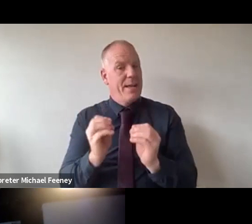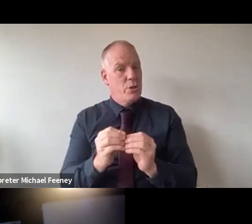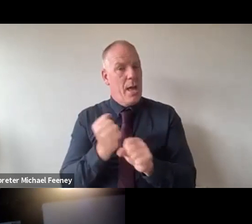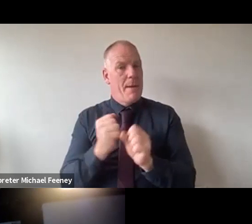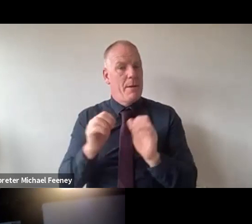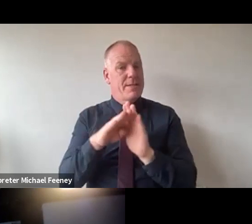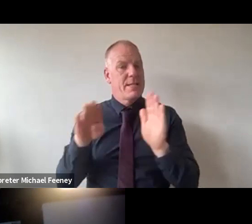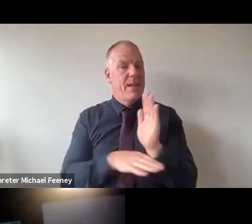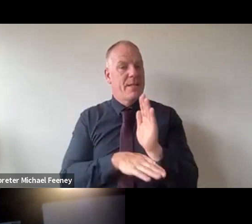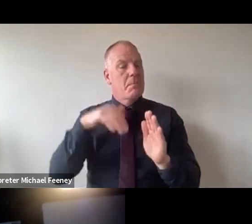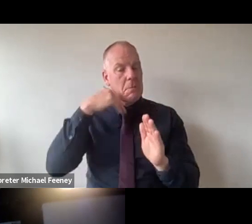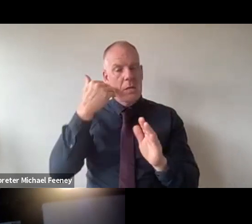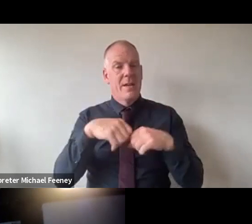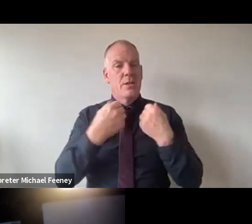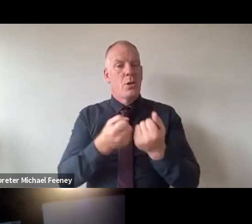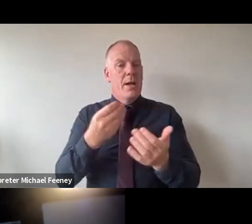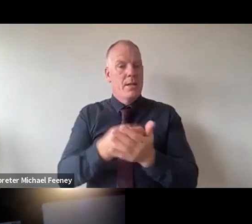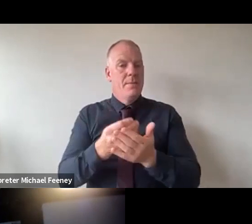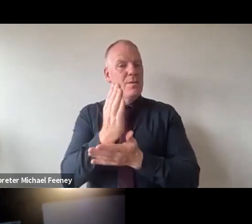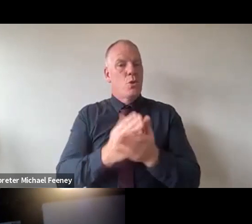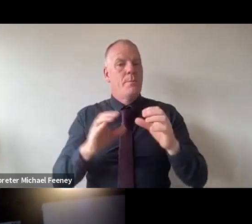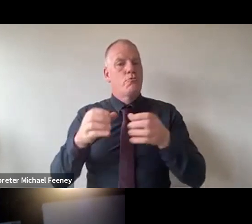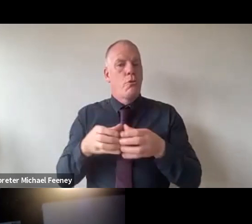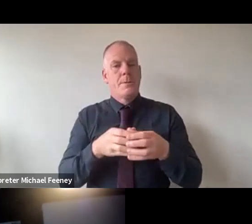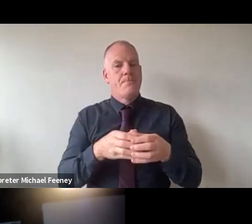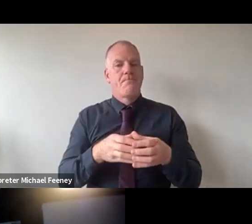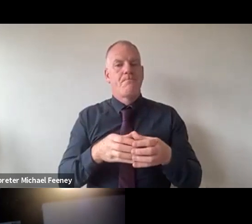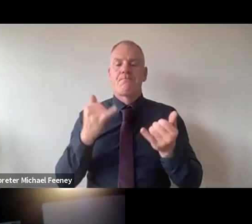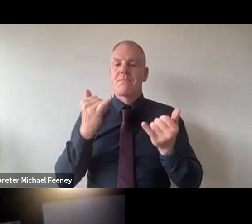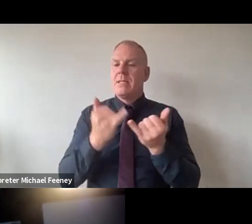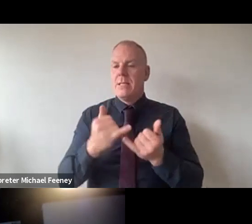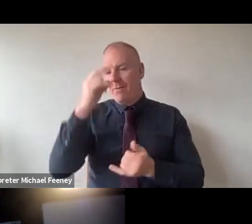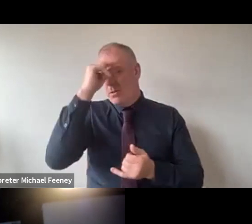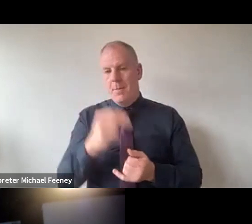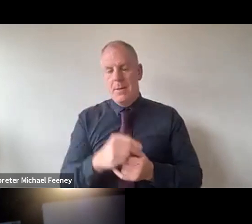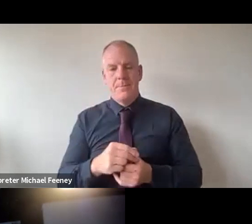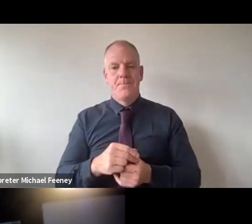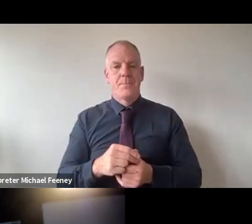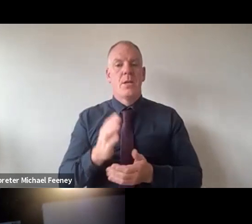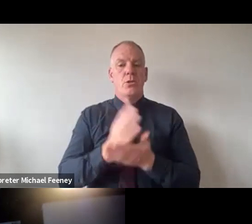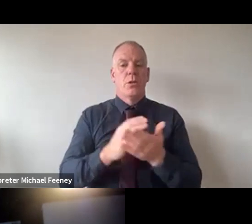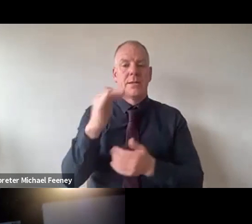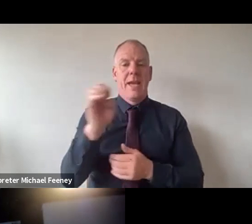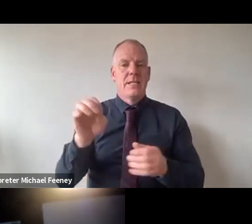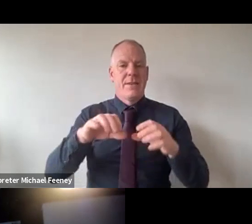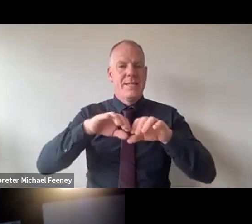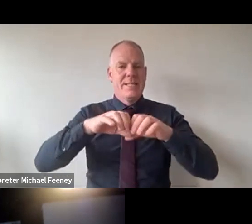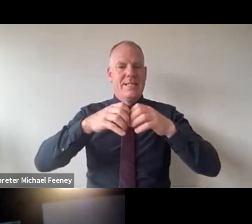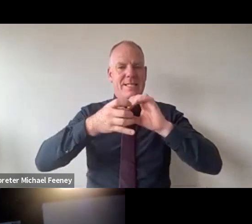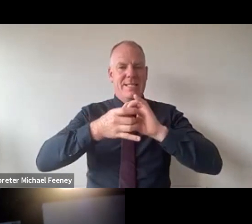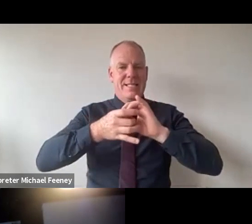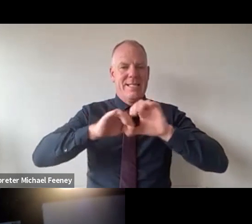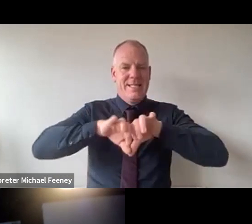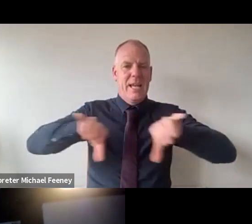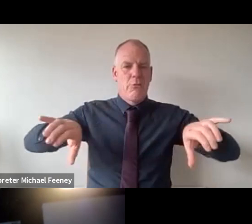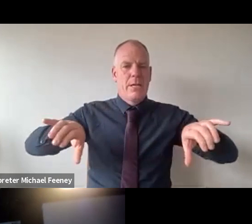disadvantaged socioeconomic status of certain groups, such as in cases of segregation, school